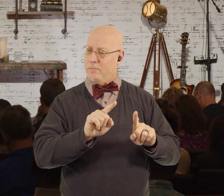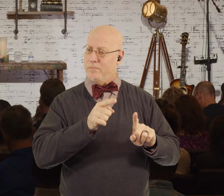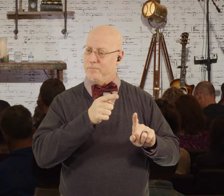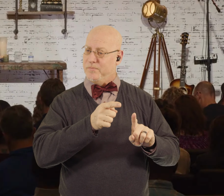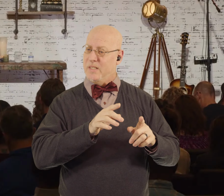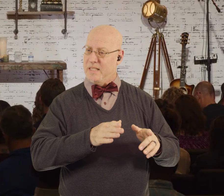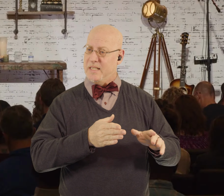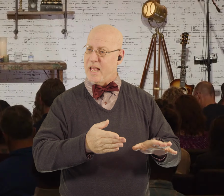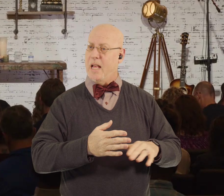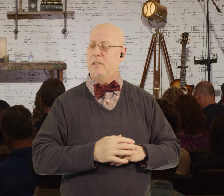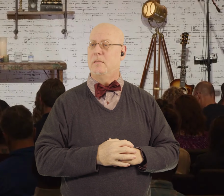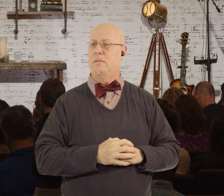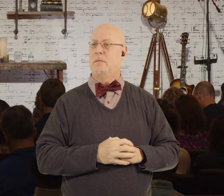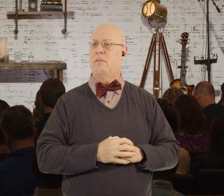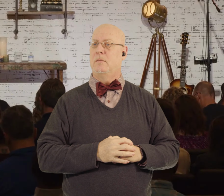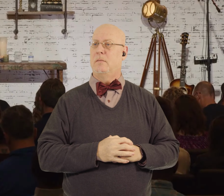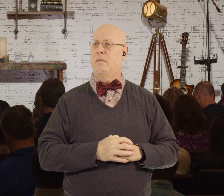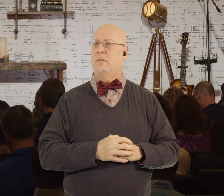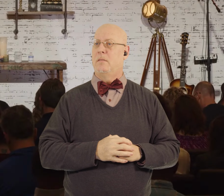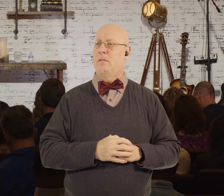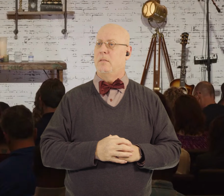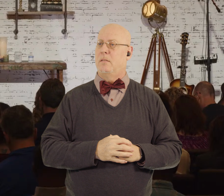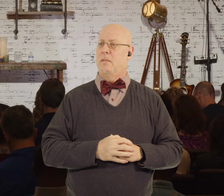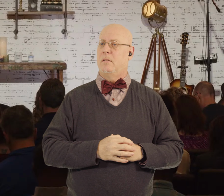but you're dead.